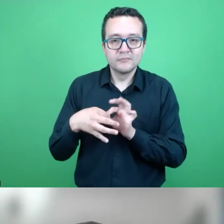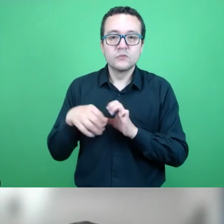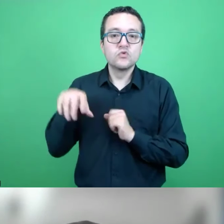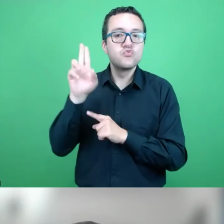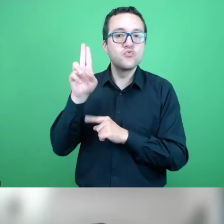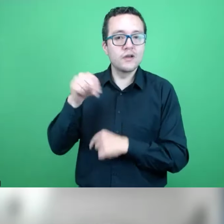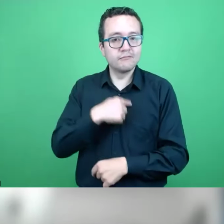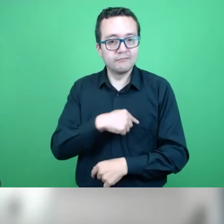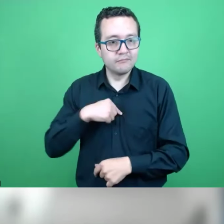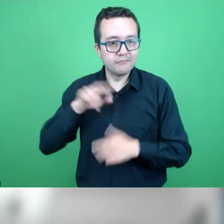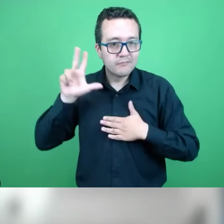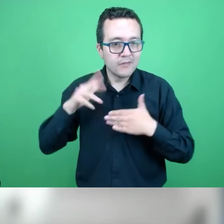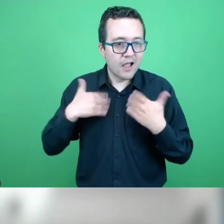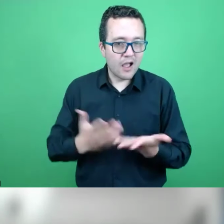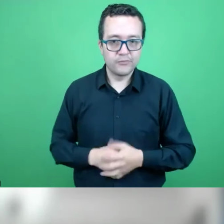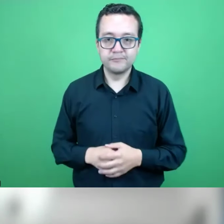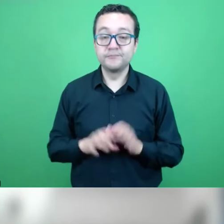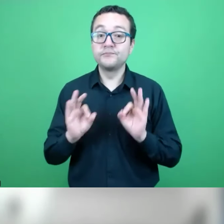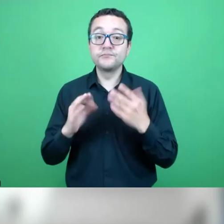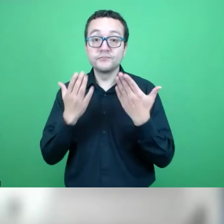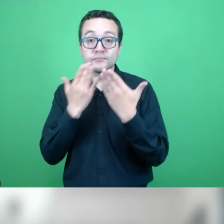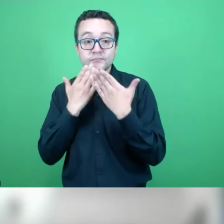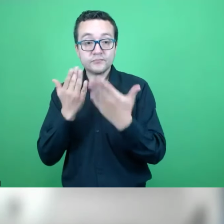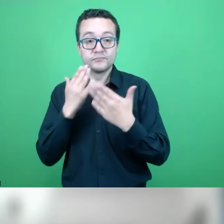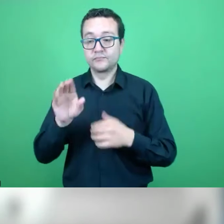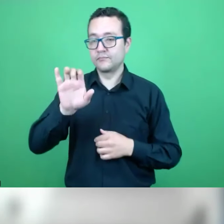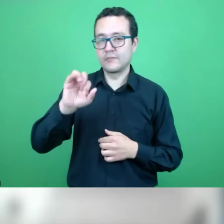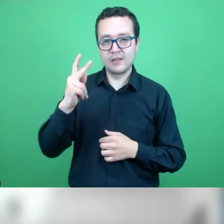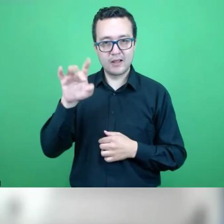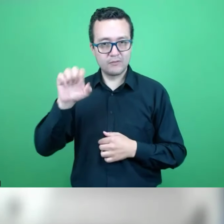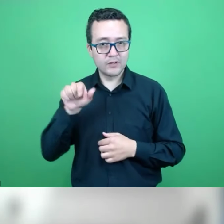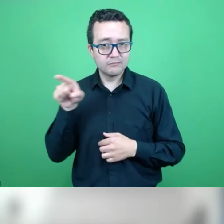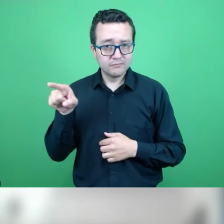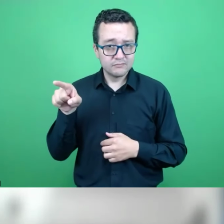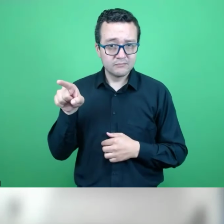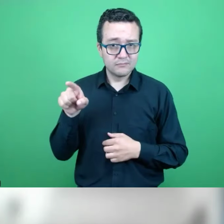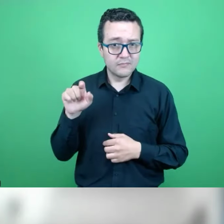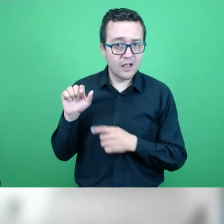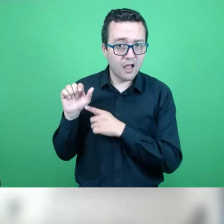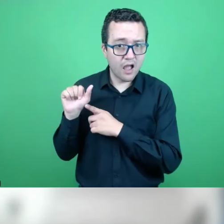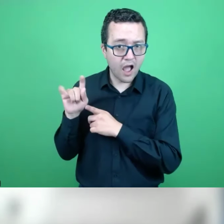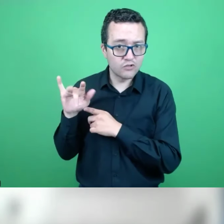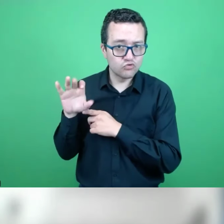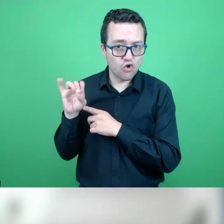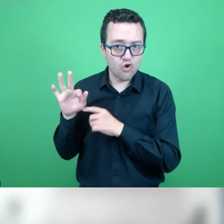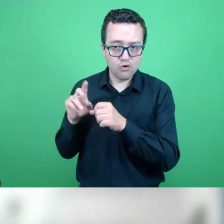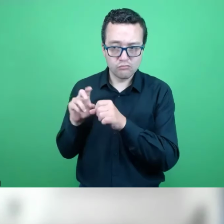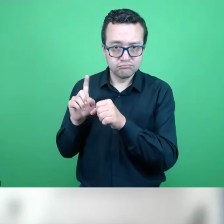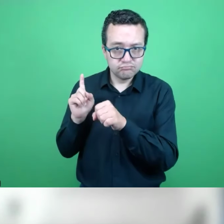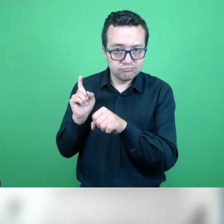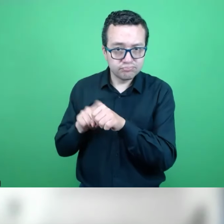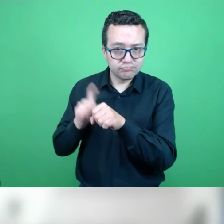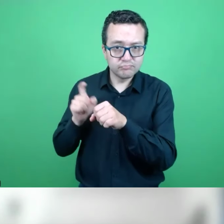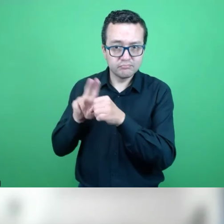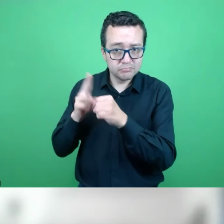just since Antonio could not speak yet, maybe I can give a little bit of overview of the previous summit, and